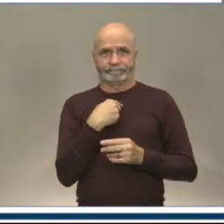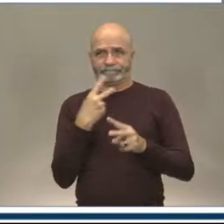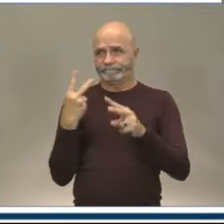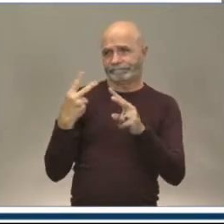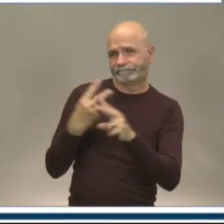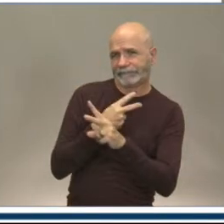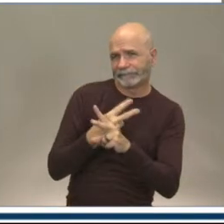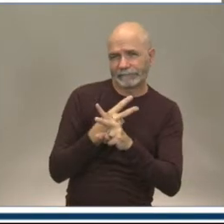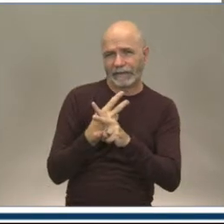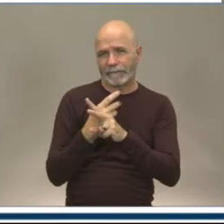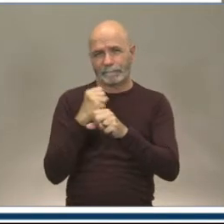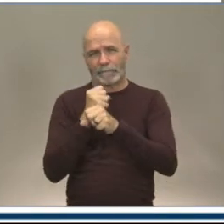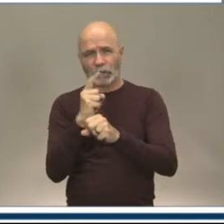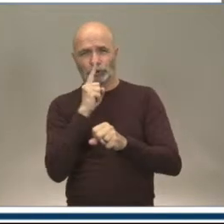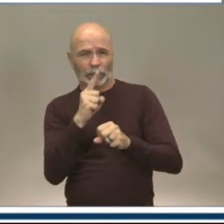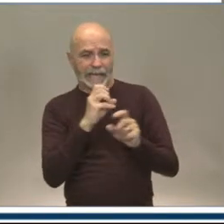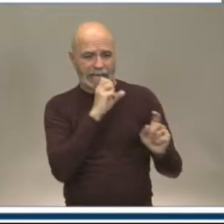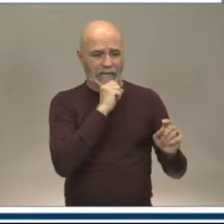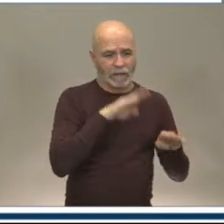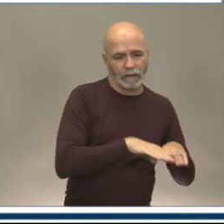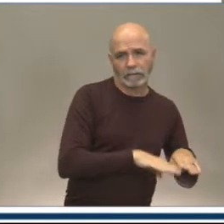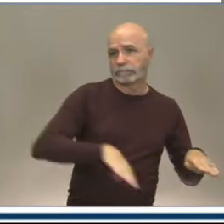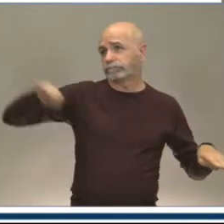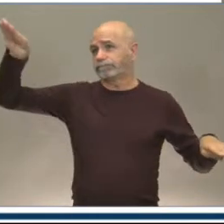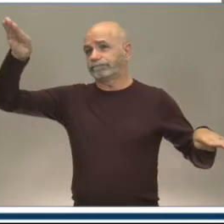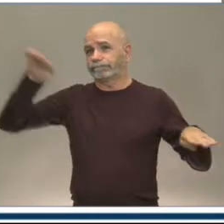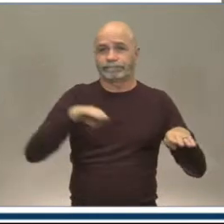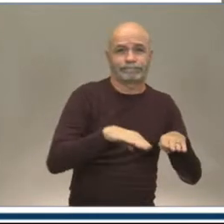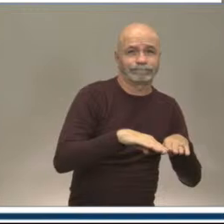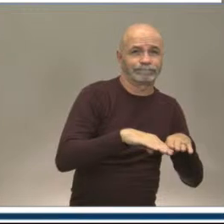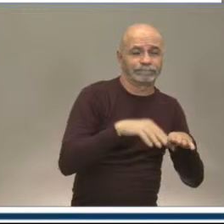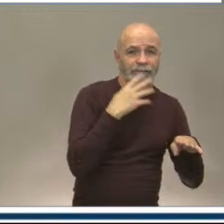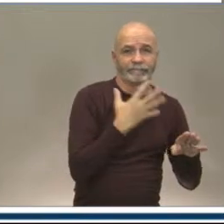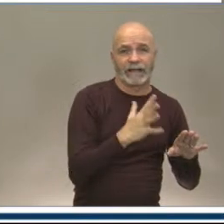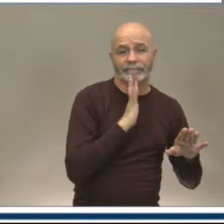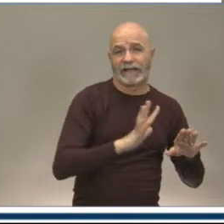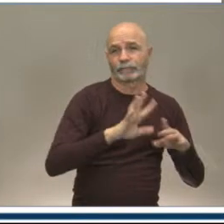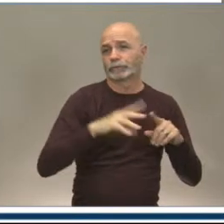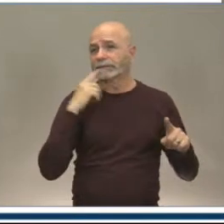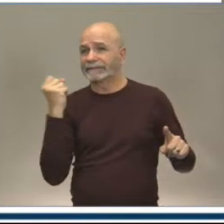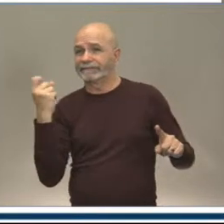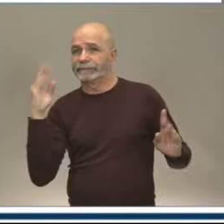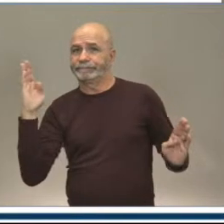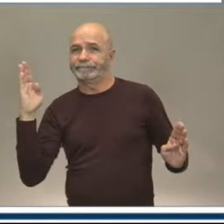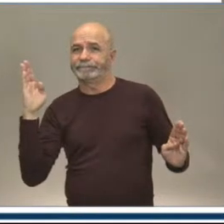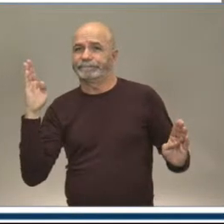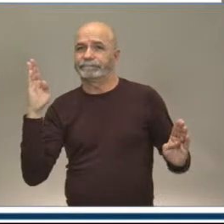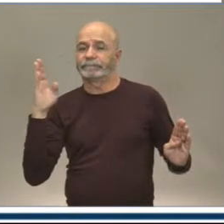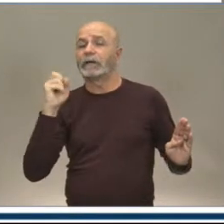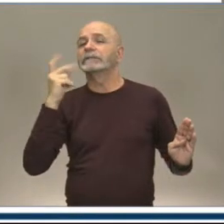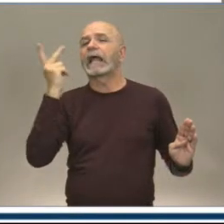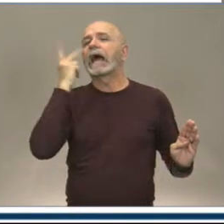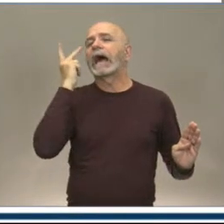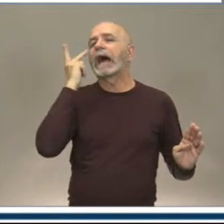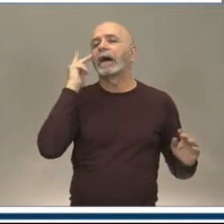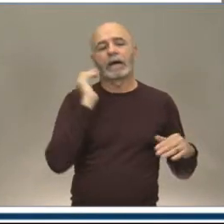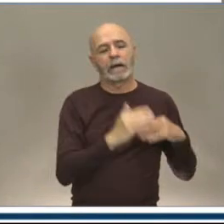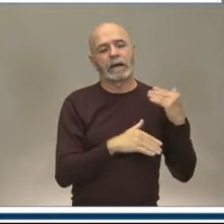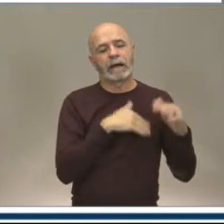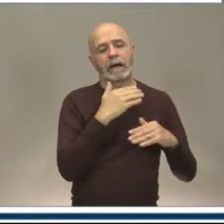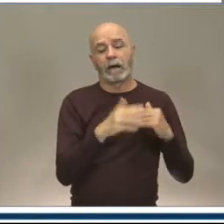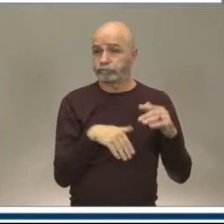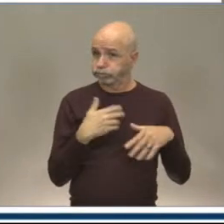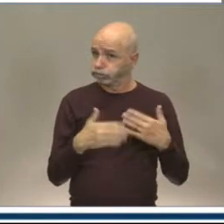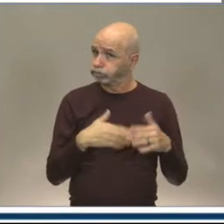product, a different age group. We know that having that infrastructure over time proved its